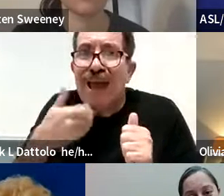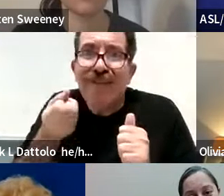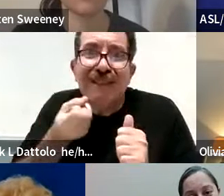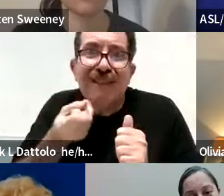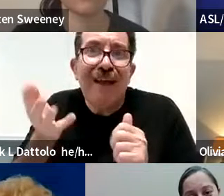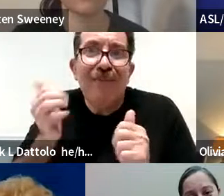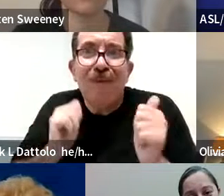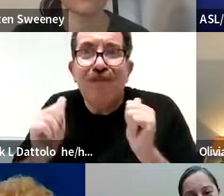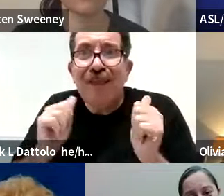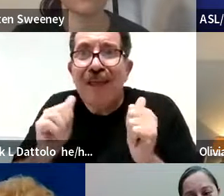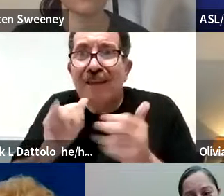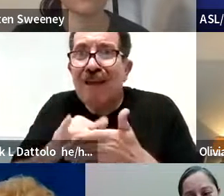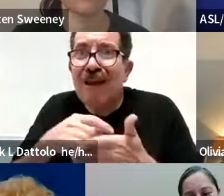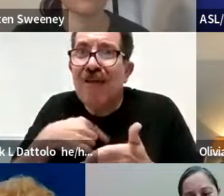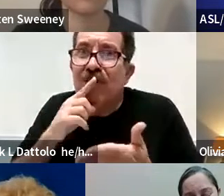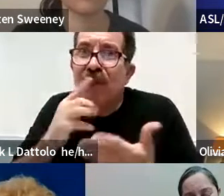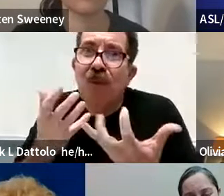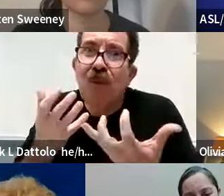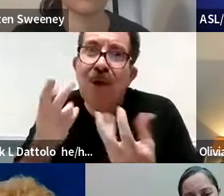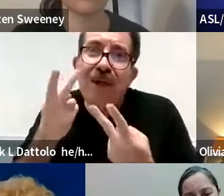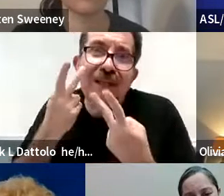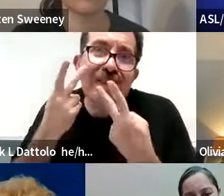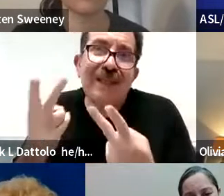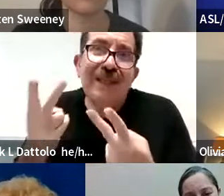And there are times on Broadway that have had,